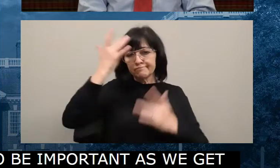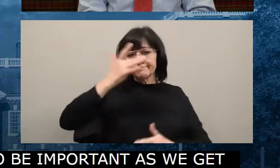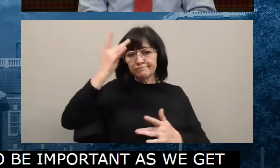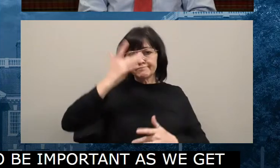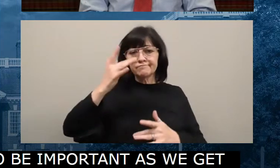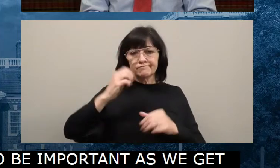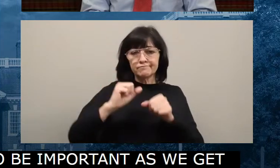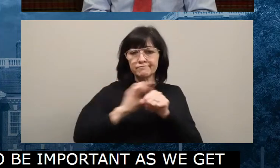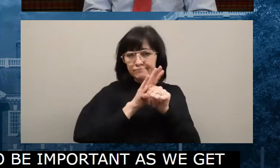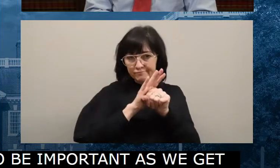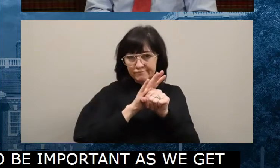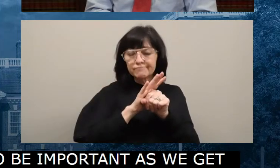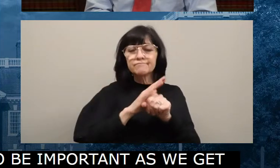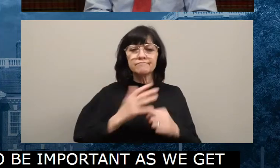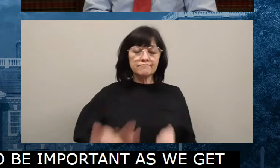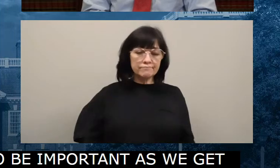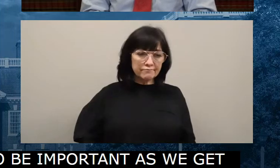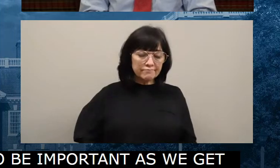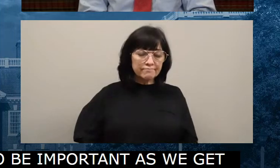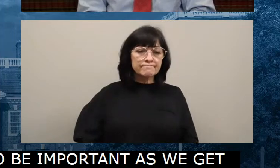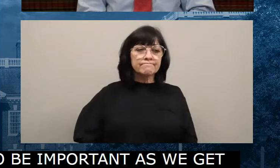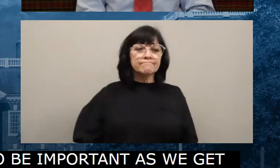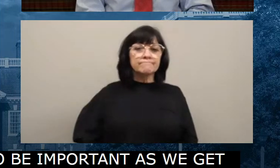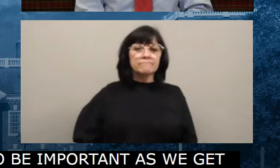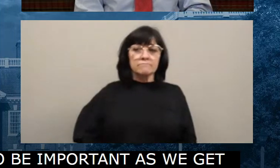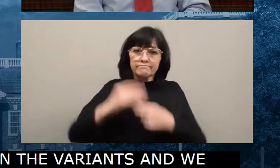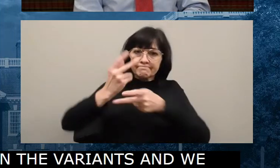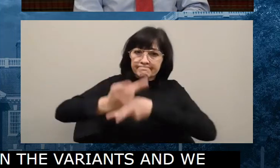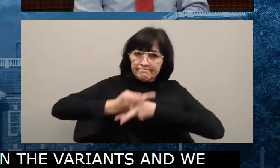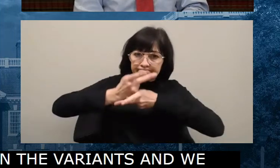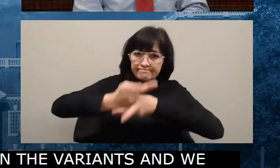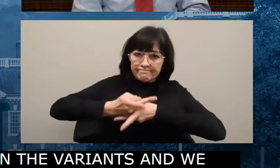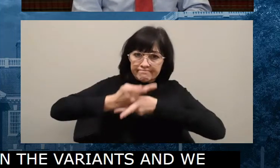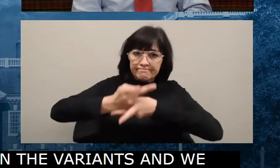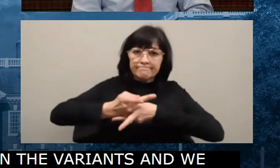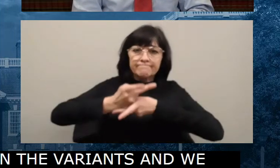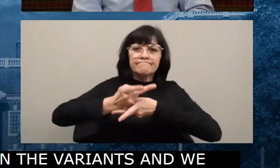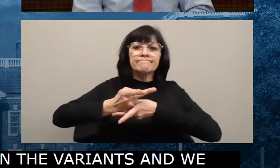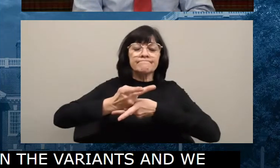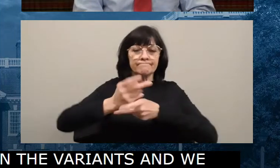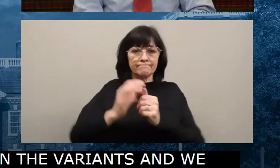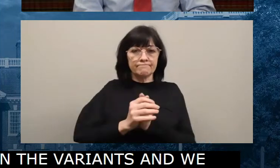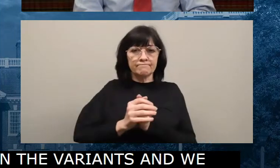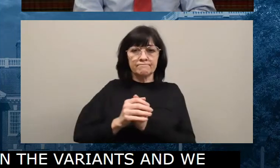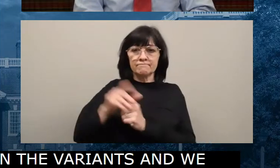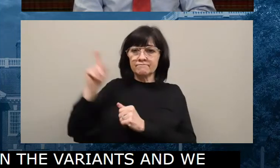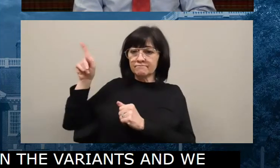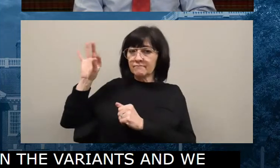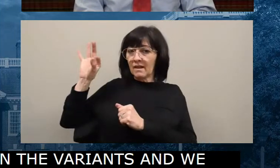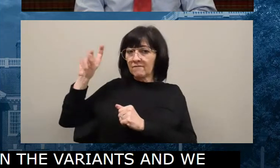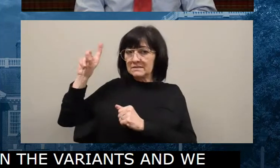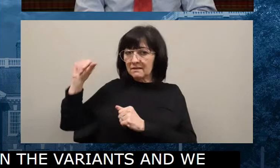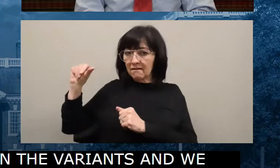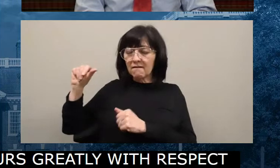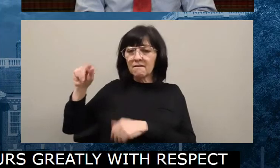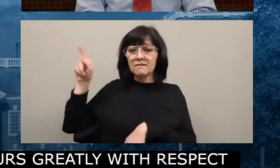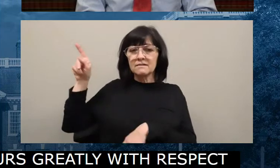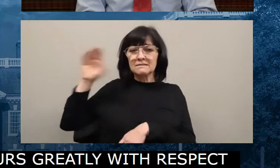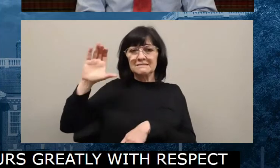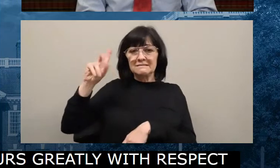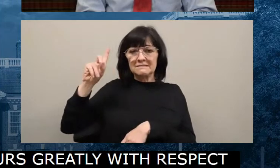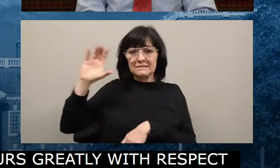greatly with respect to the variants. The utmost caution of the FDA and the CDC with respect to the Johnson &